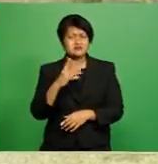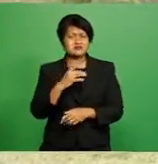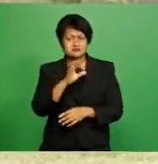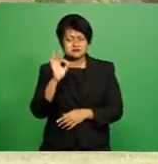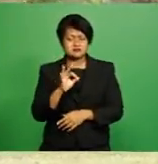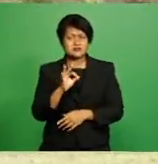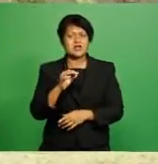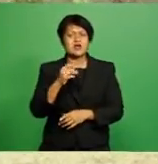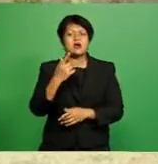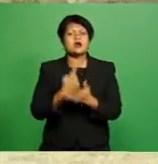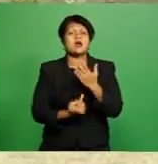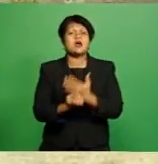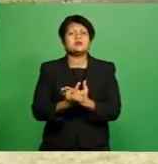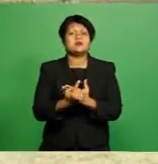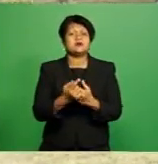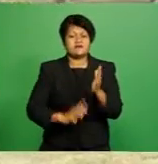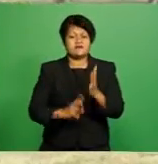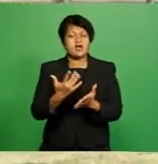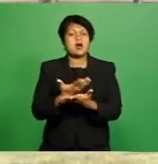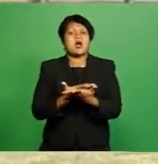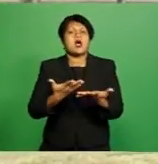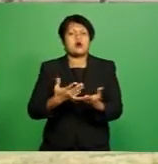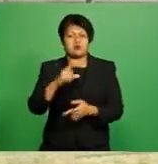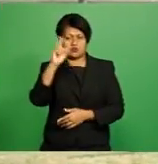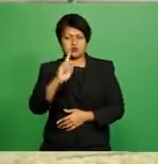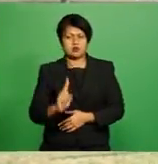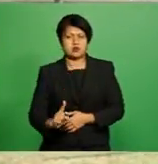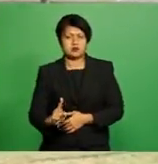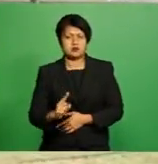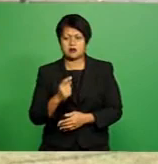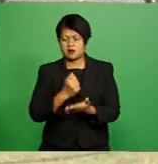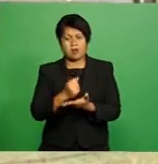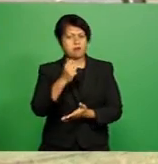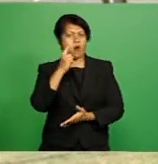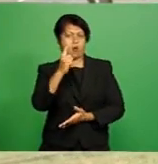the #1 cause of fire. Investigations have revealed that